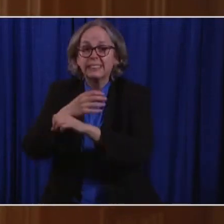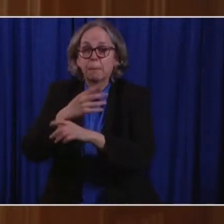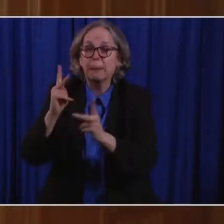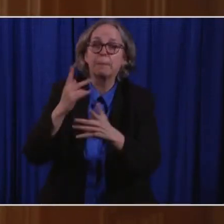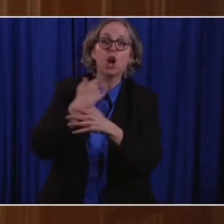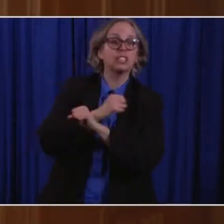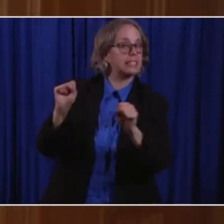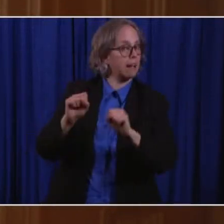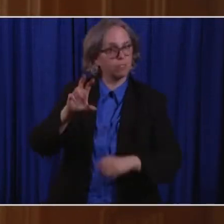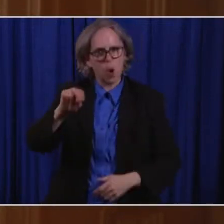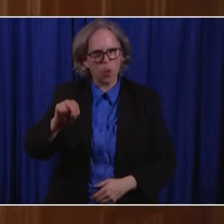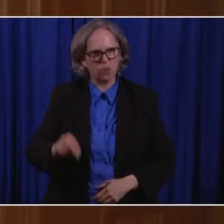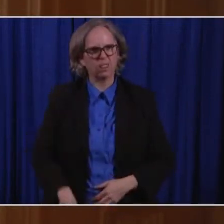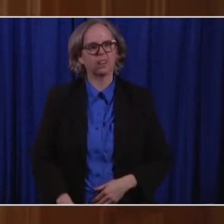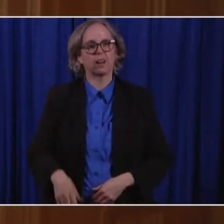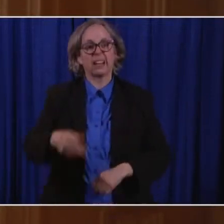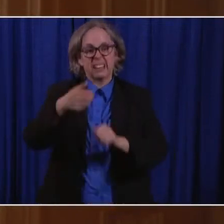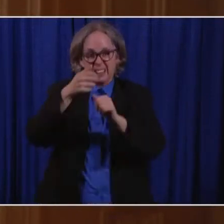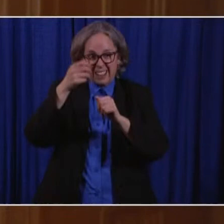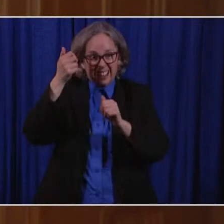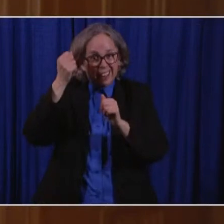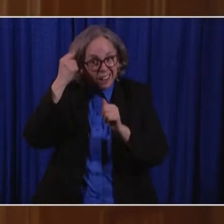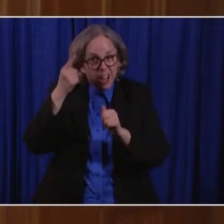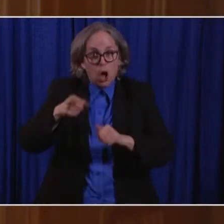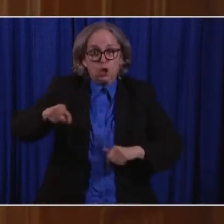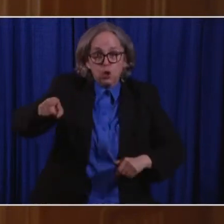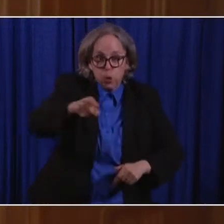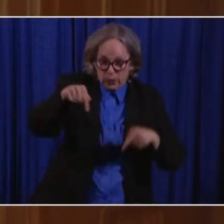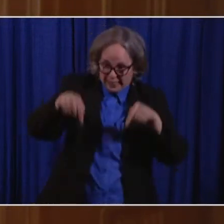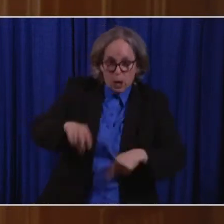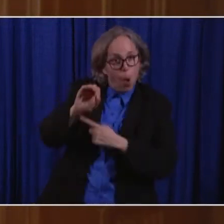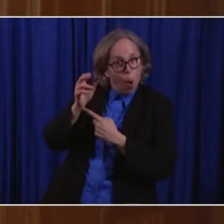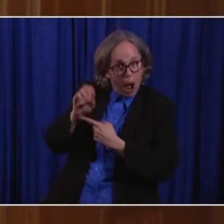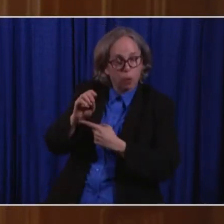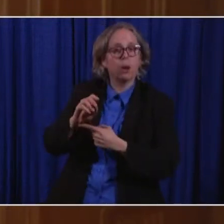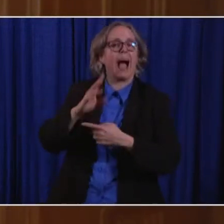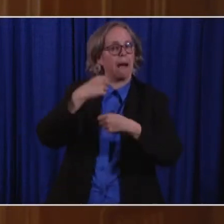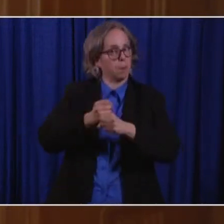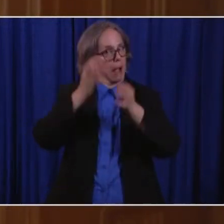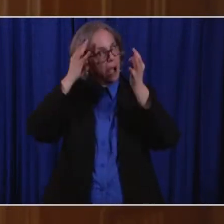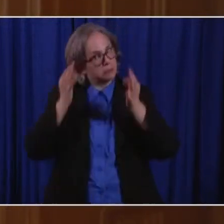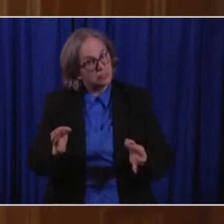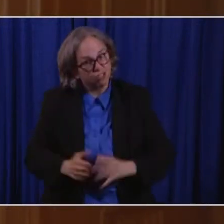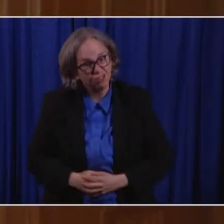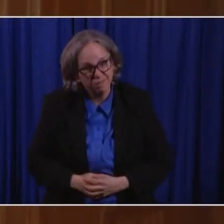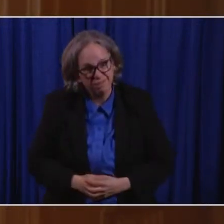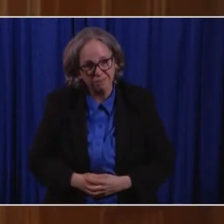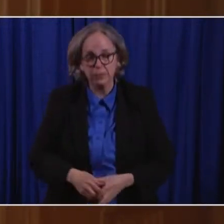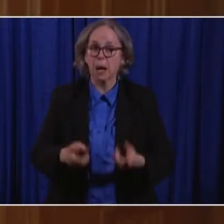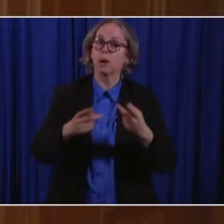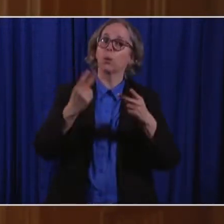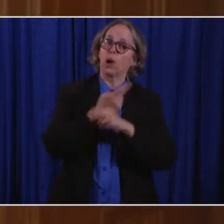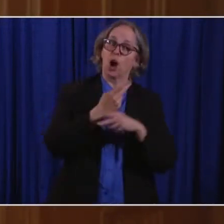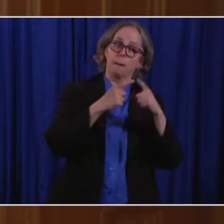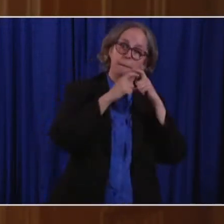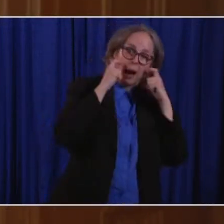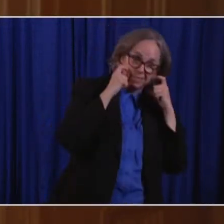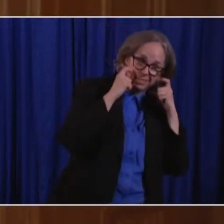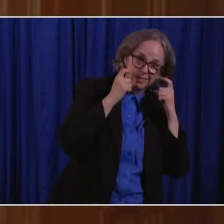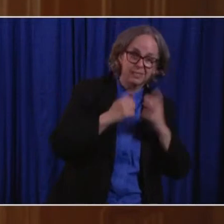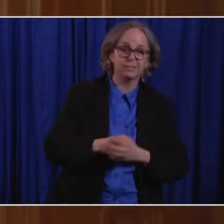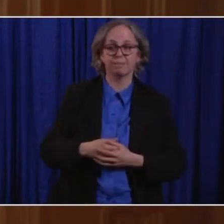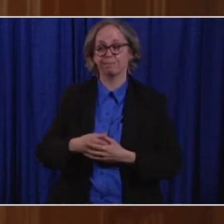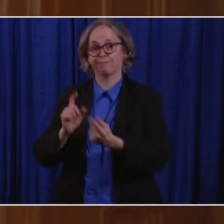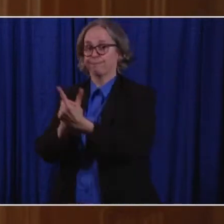Ohio citizen will make their own decision about wearing a mask, social distancing, how to